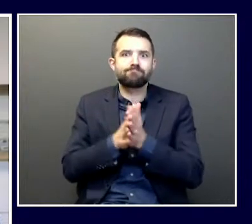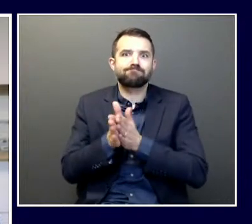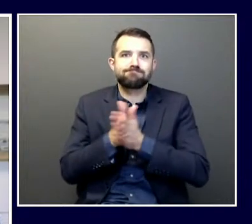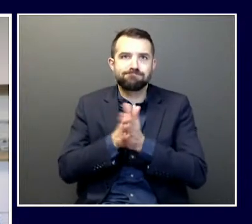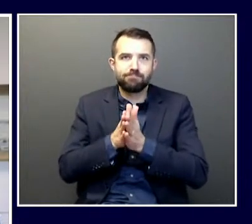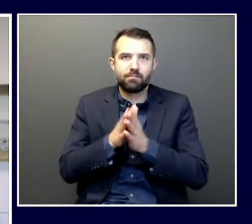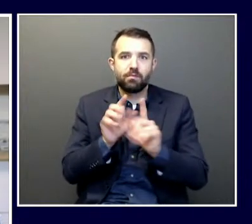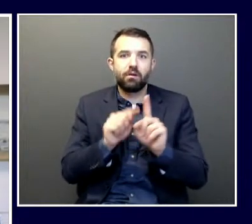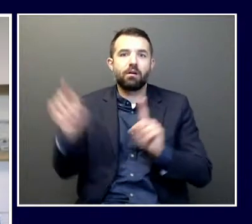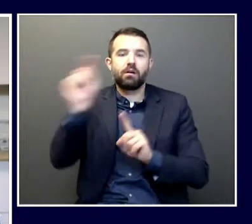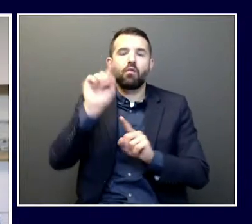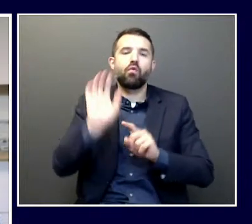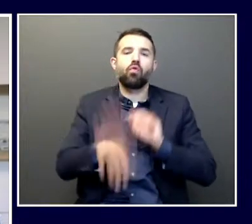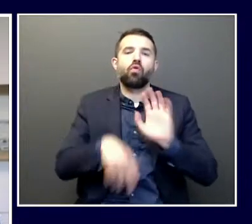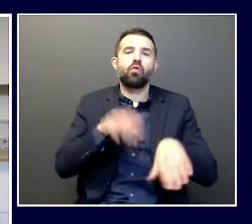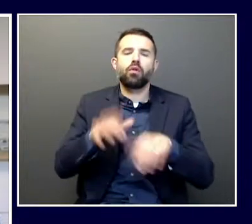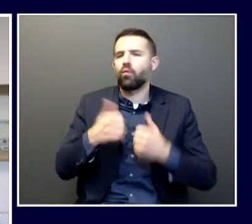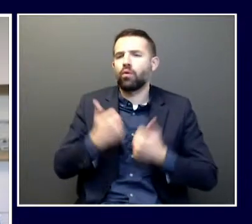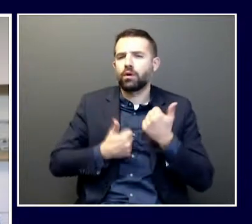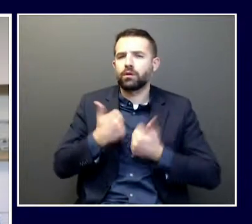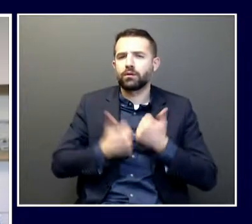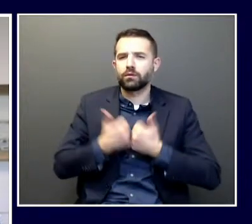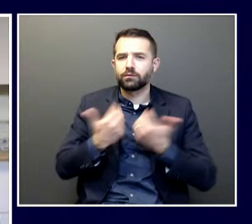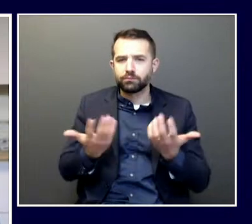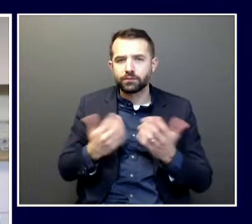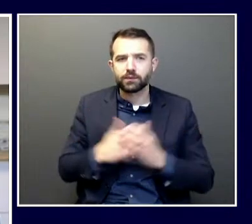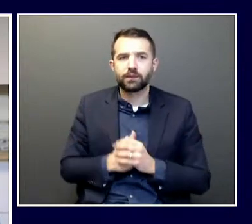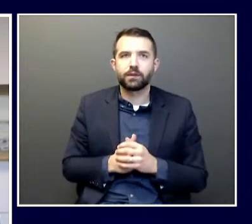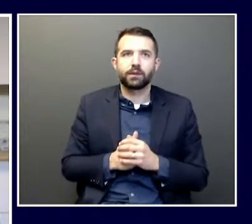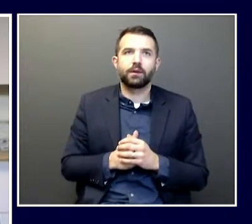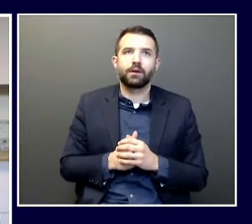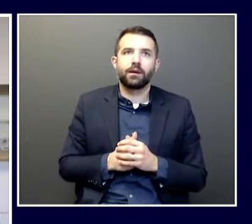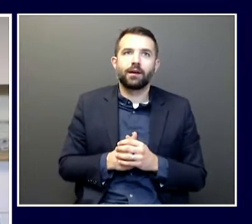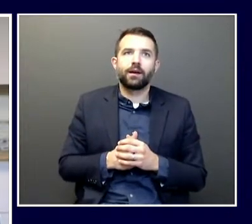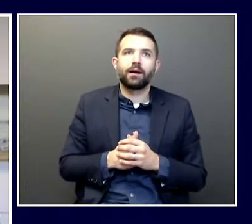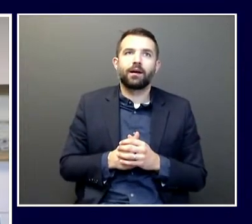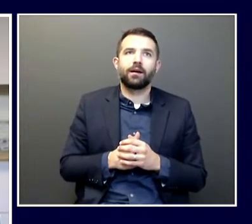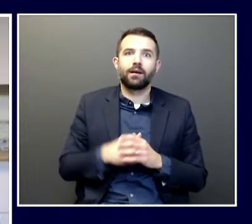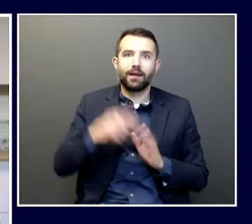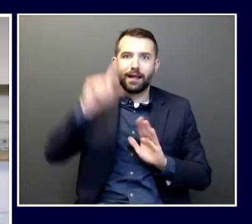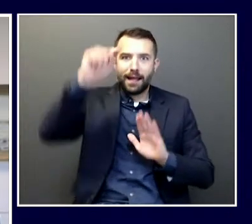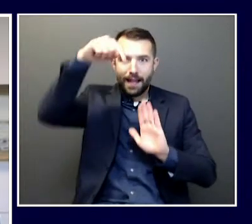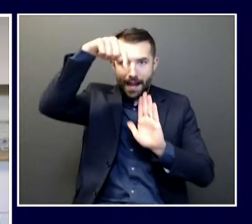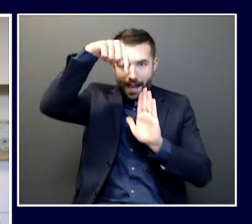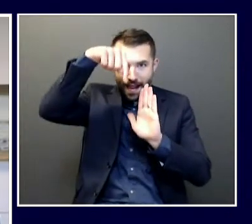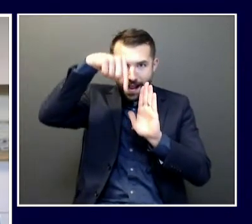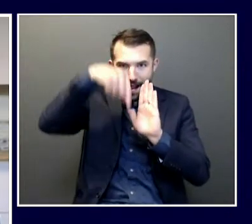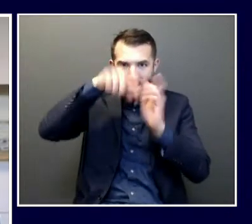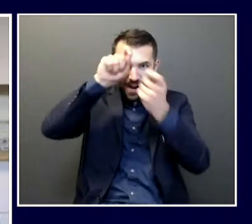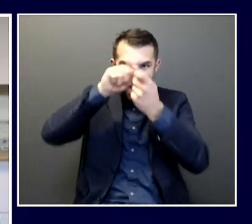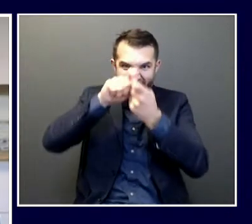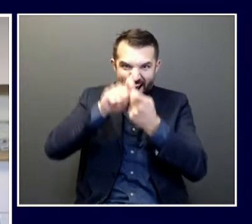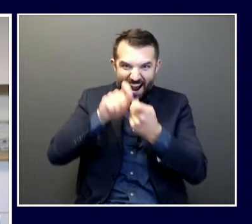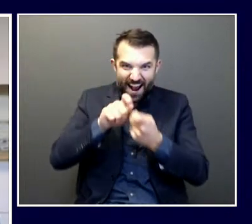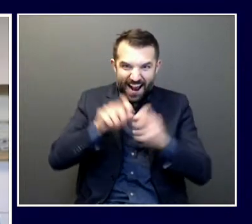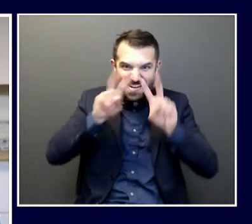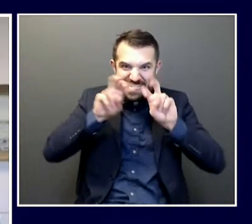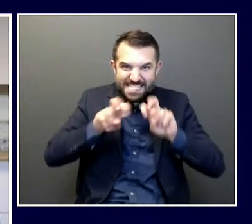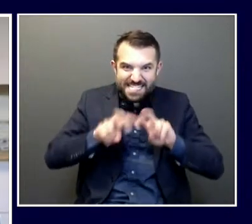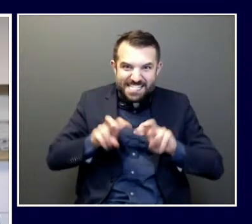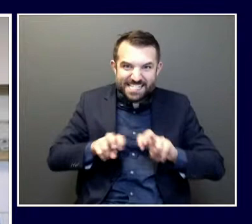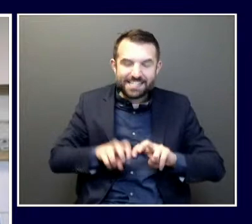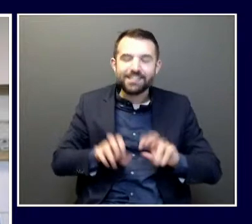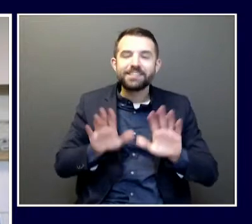Megan, Commissioner and I hear where you're going. We appreciate the instinct to look for a trend, but it's too early to say anything at